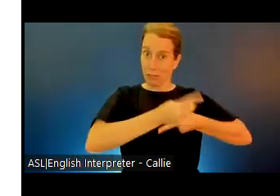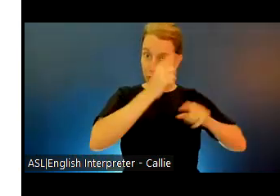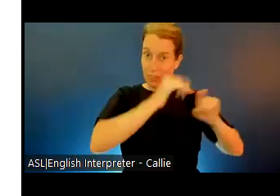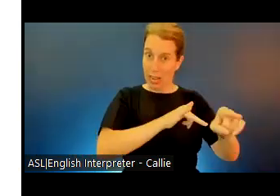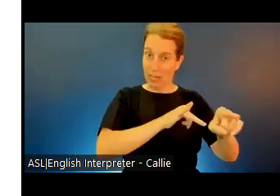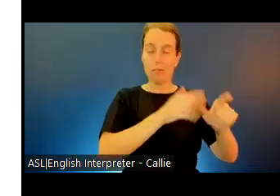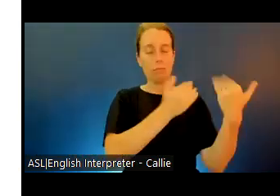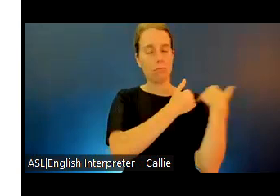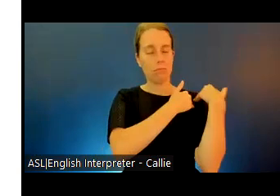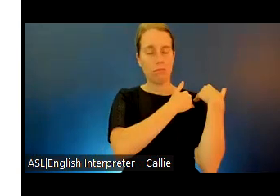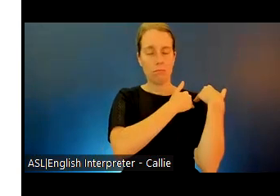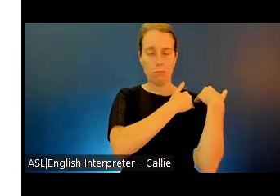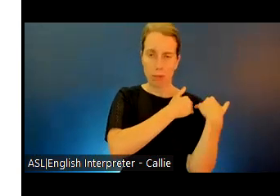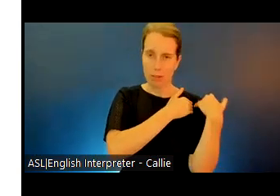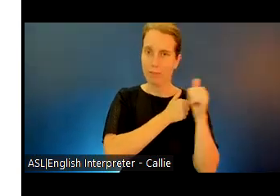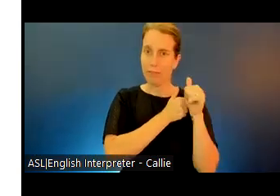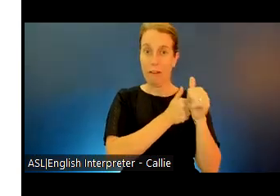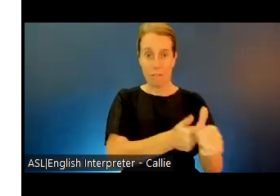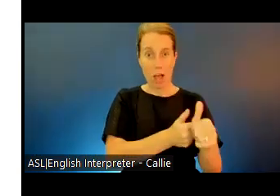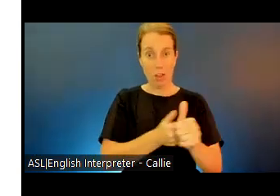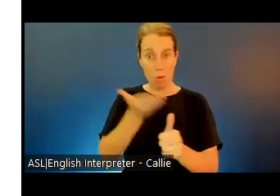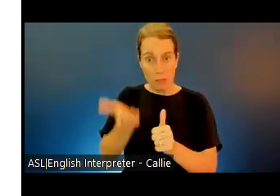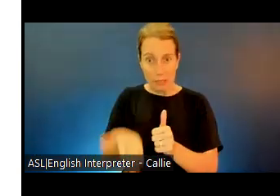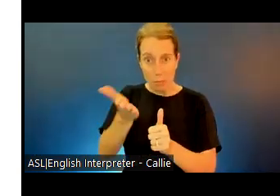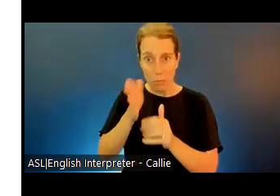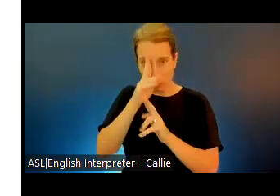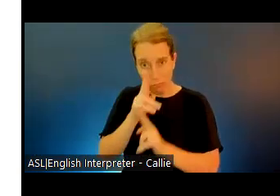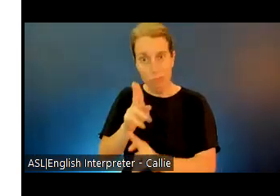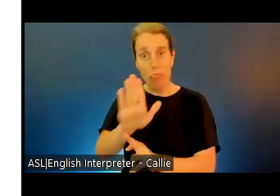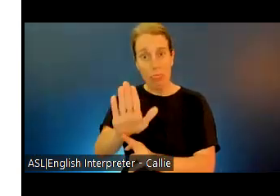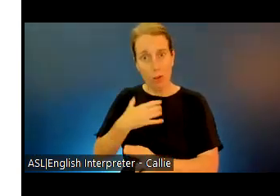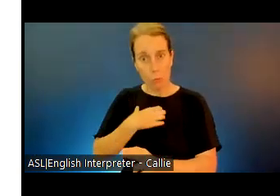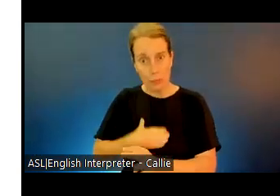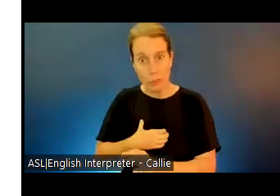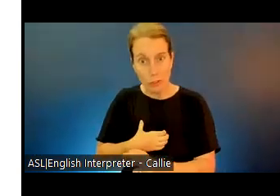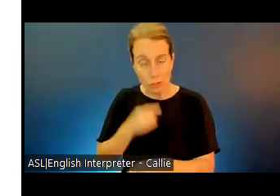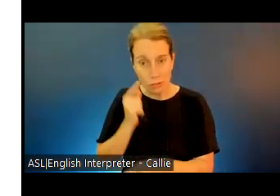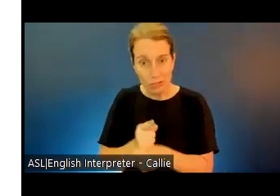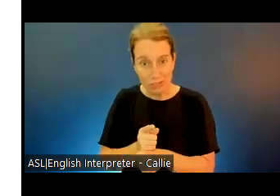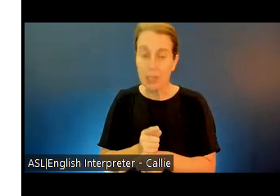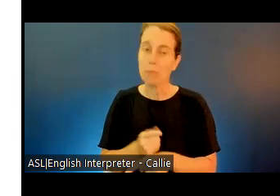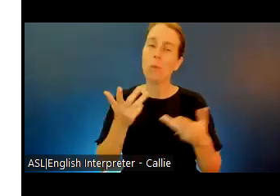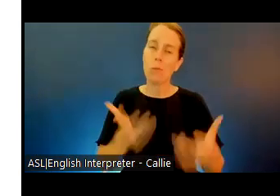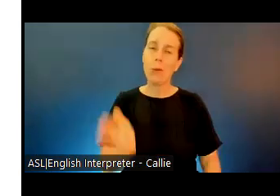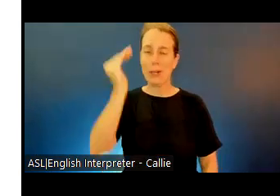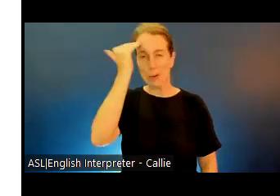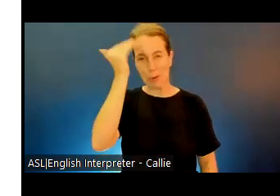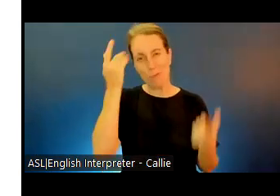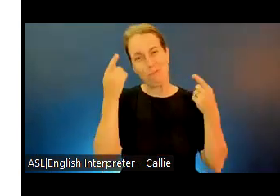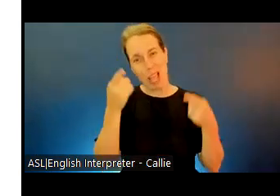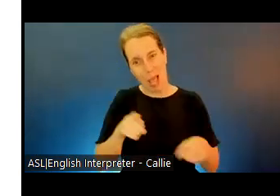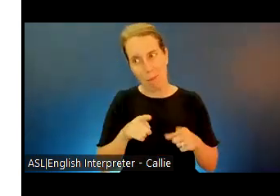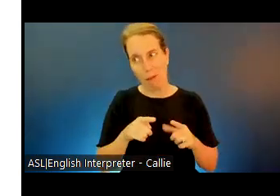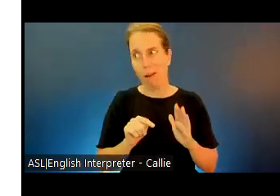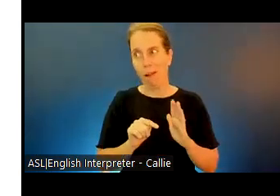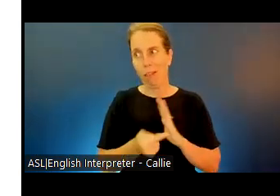However, we know this is not always the case. Thus, oversight and protection are needed to ensure that older adults